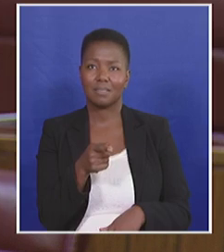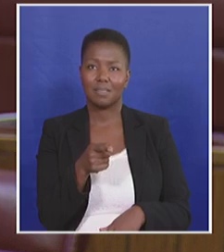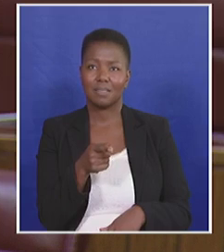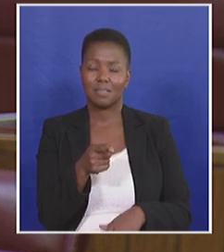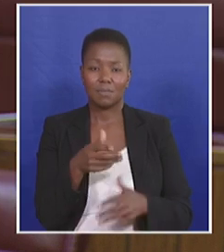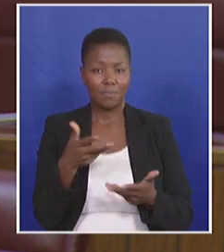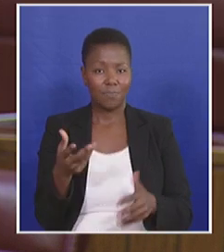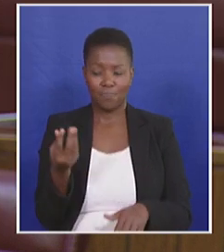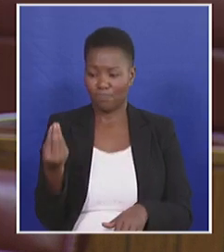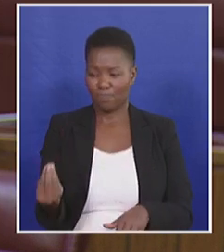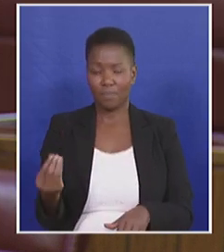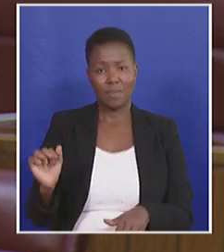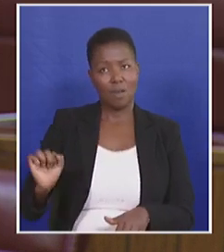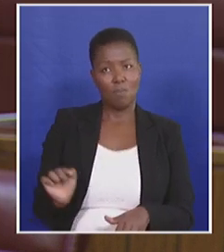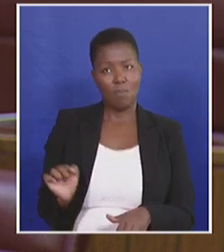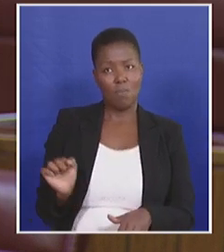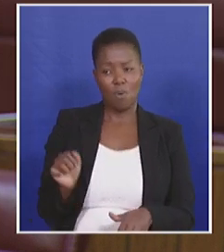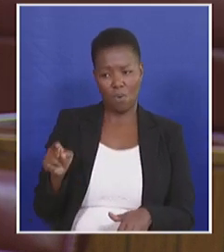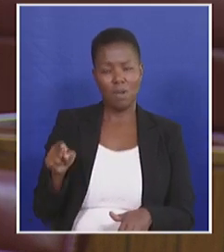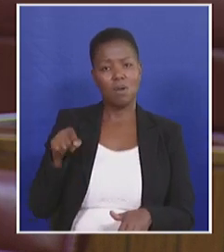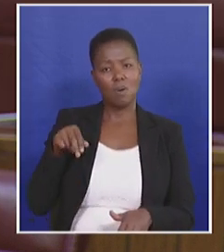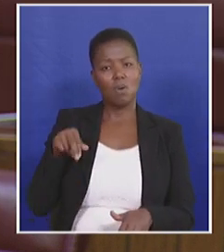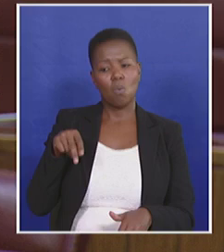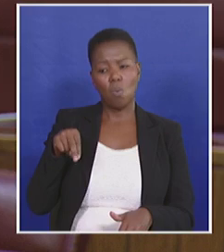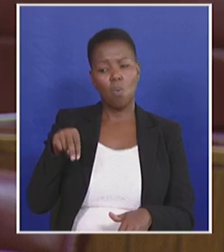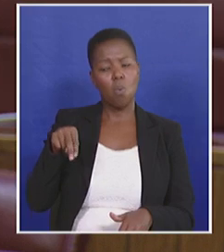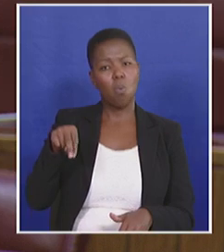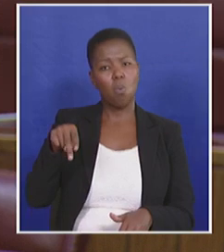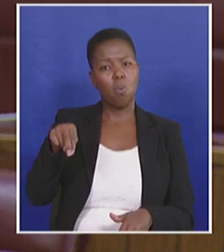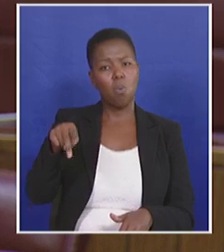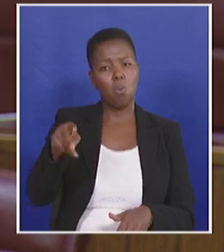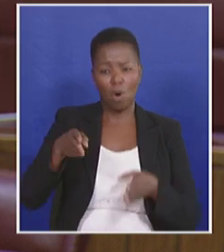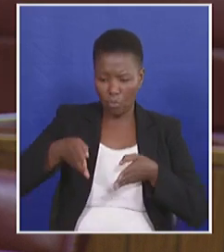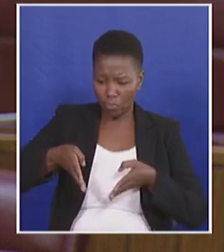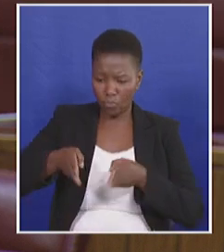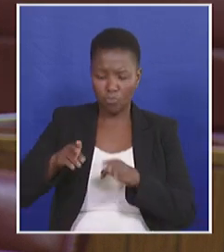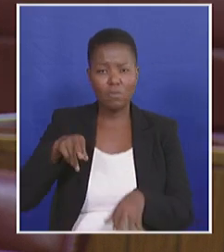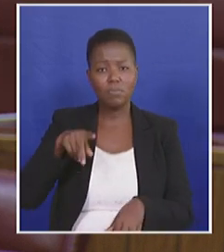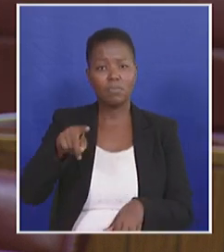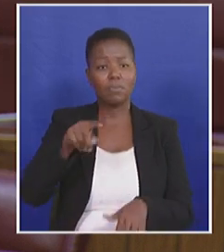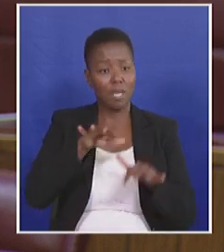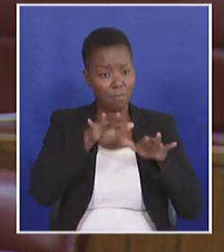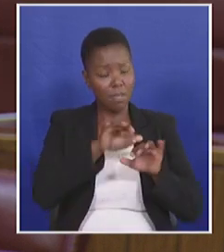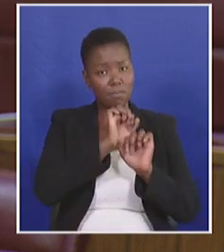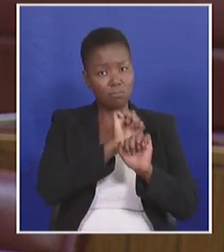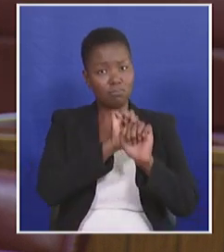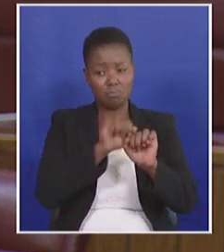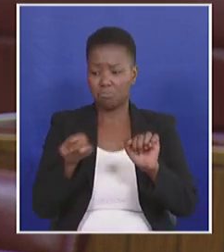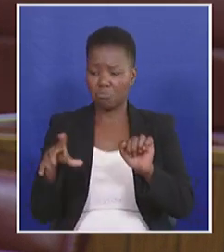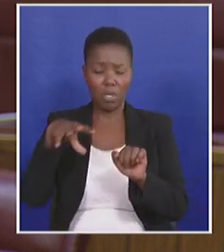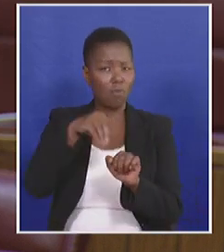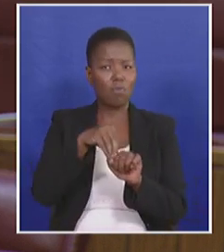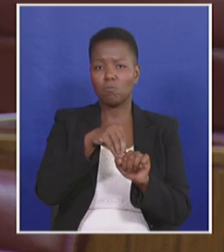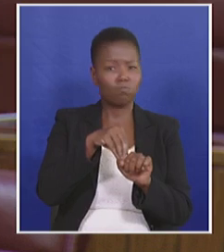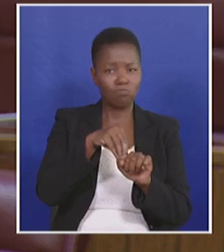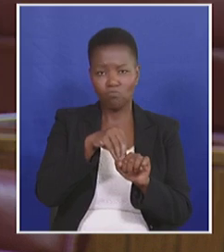that boy was just walking Mostrateng. People were protesting. He was not protesting. Those